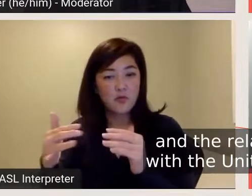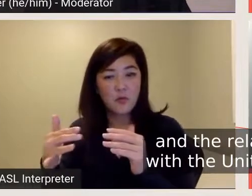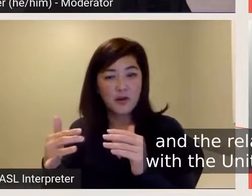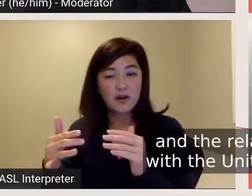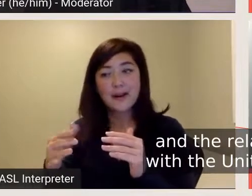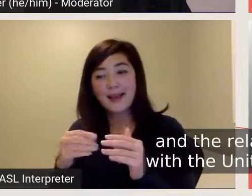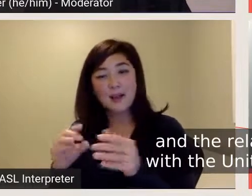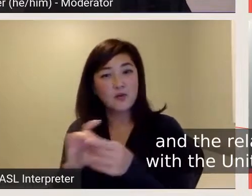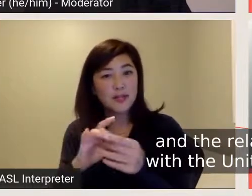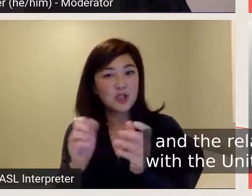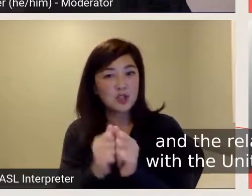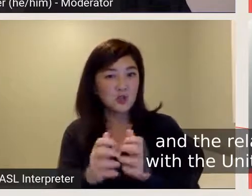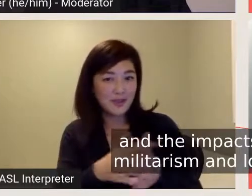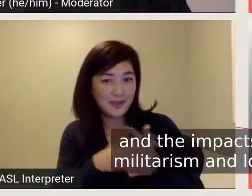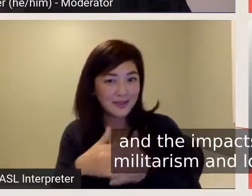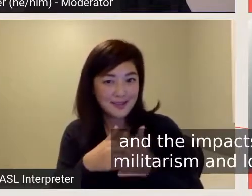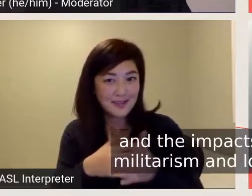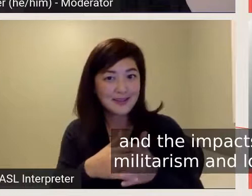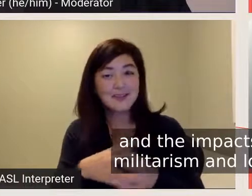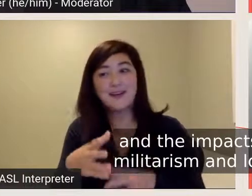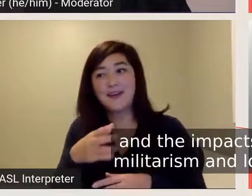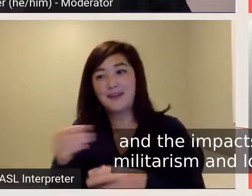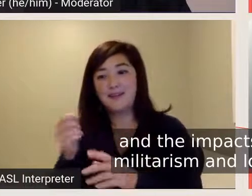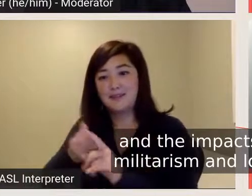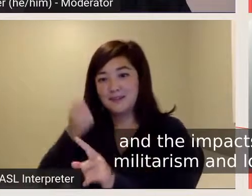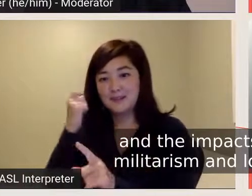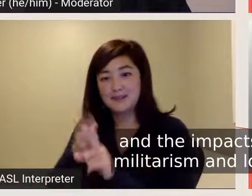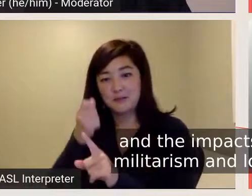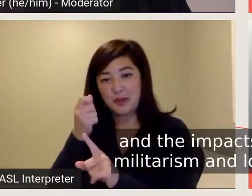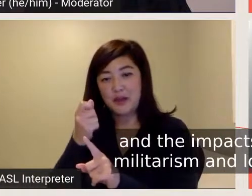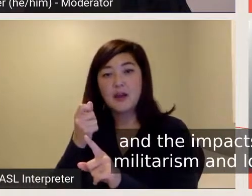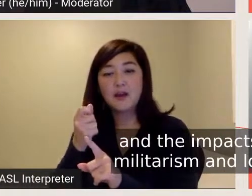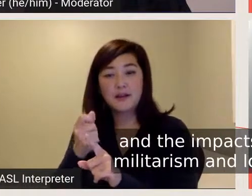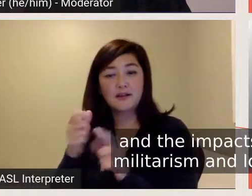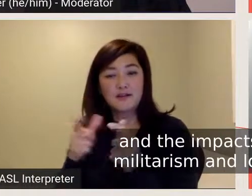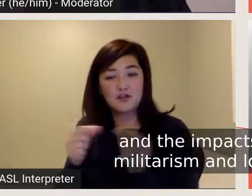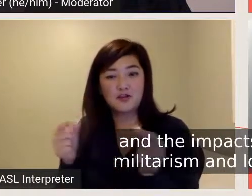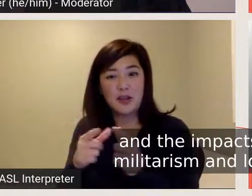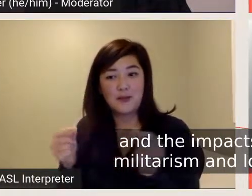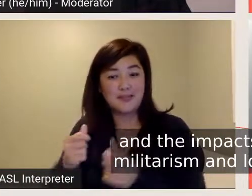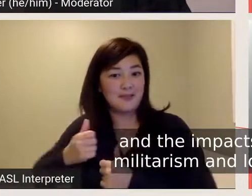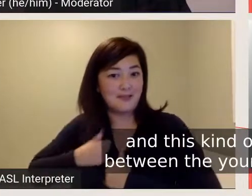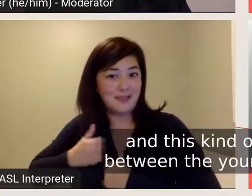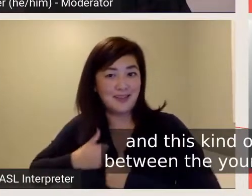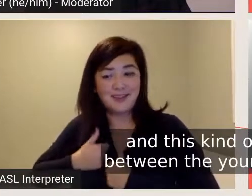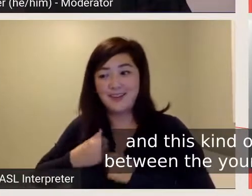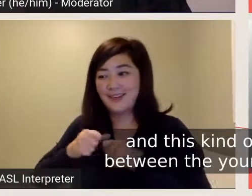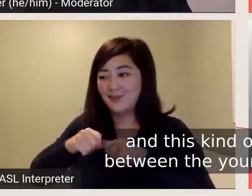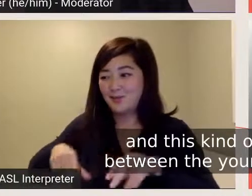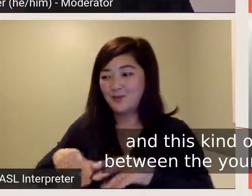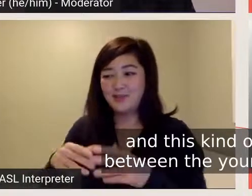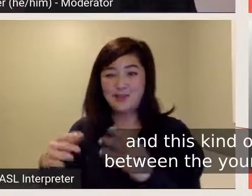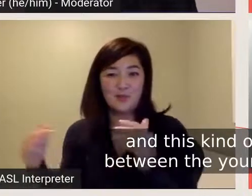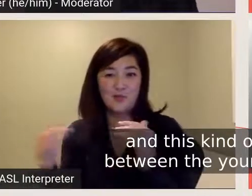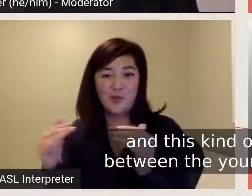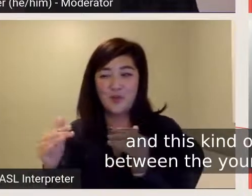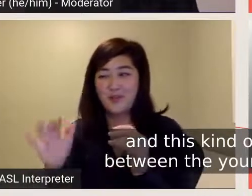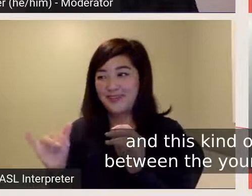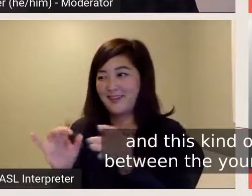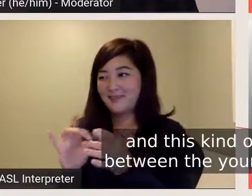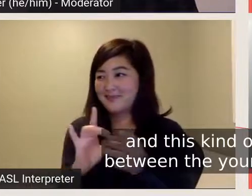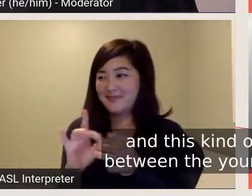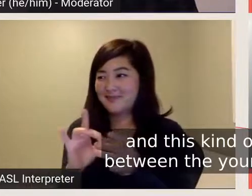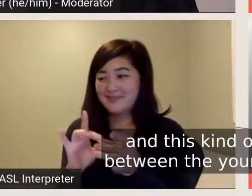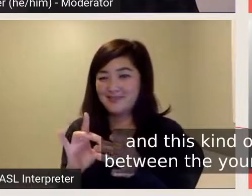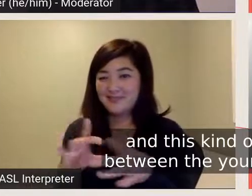relationship with the United States and the impacts of Japanese militarism and losing the war, and this kind of disconnect